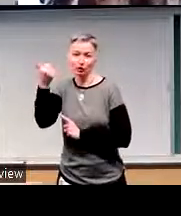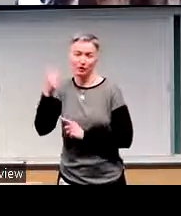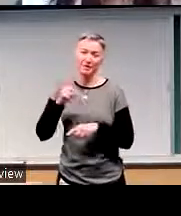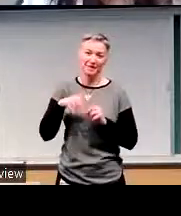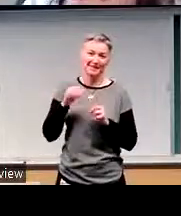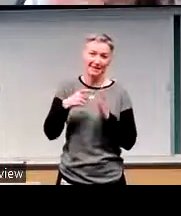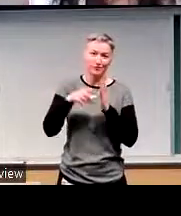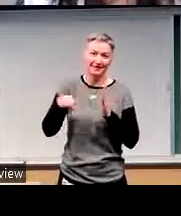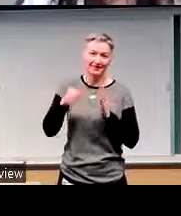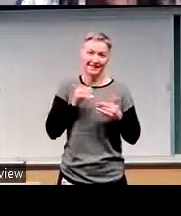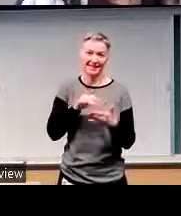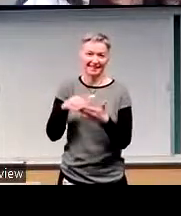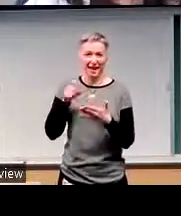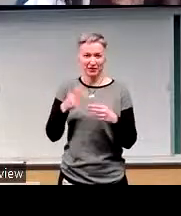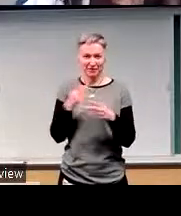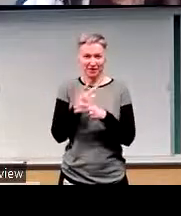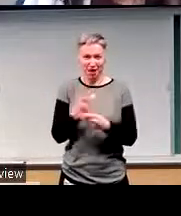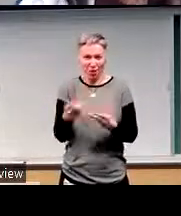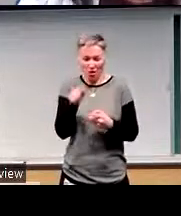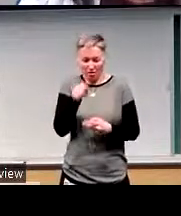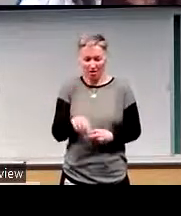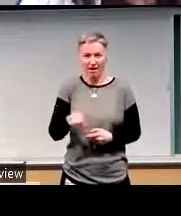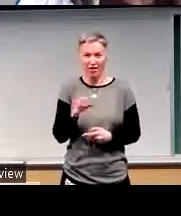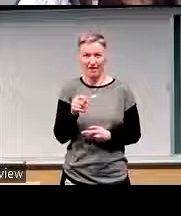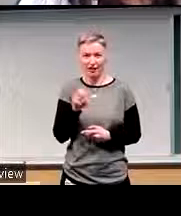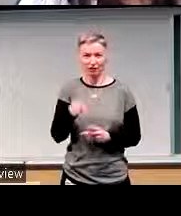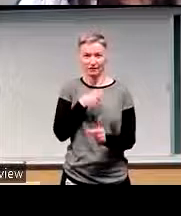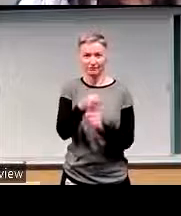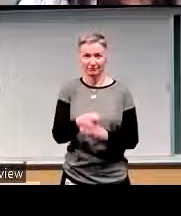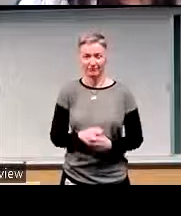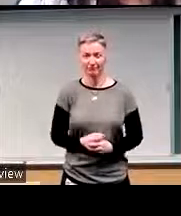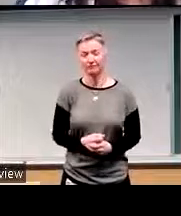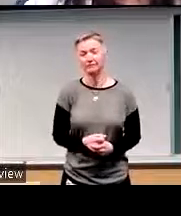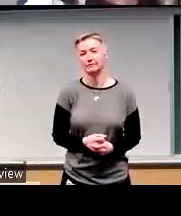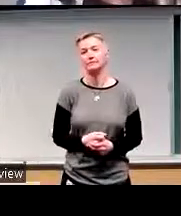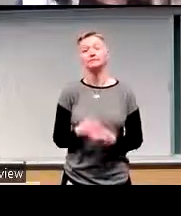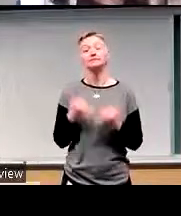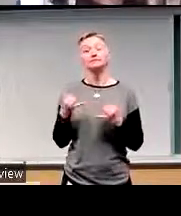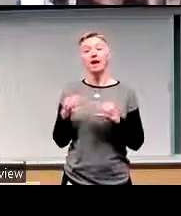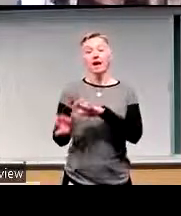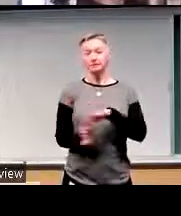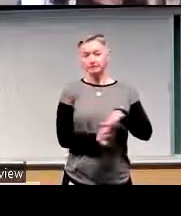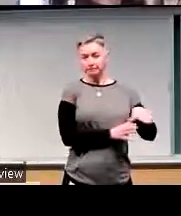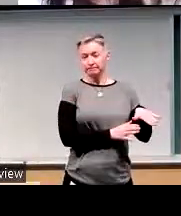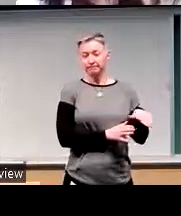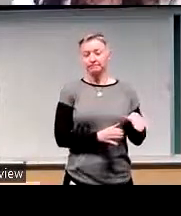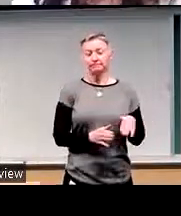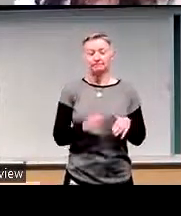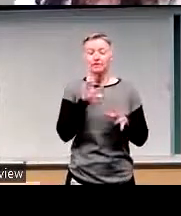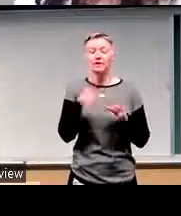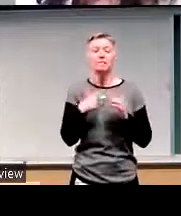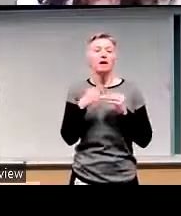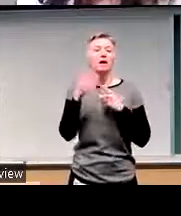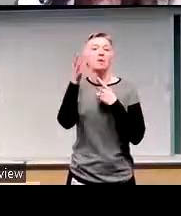to kind of parse out. So now let's switch and take a look at